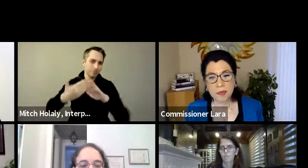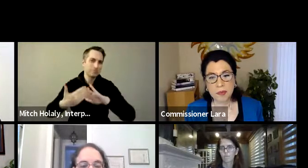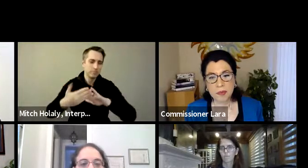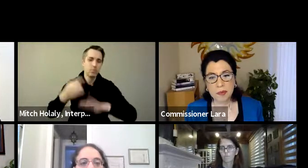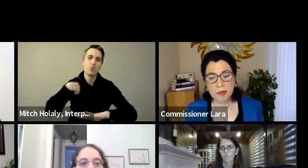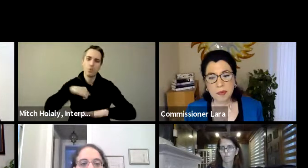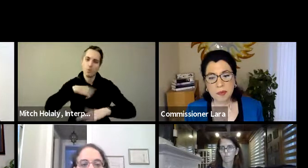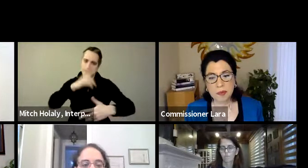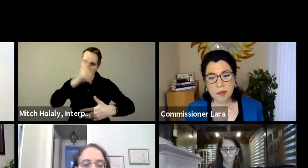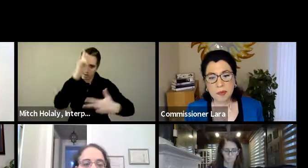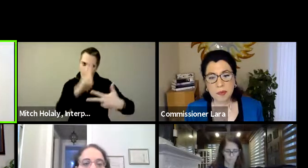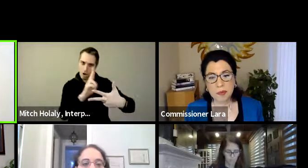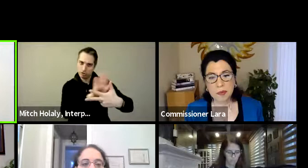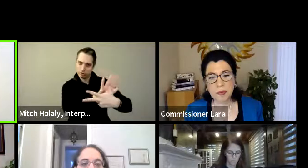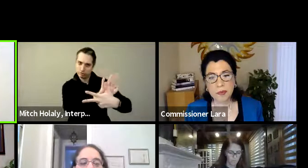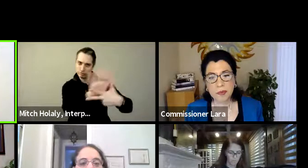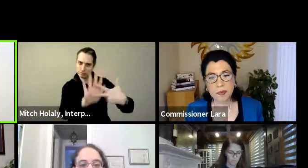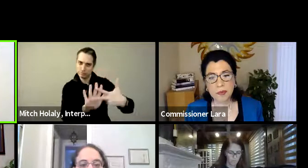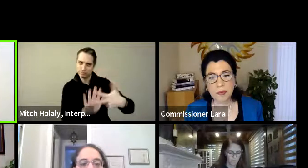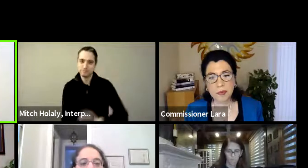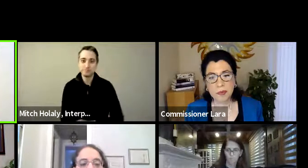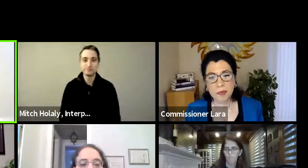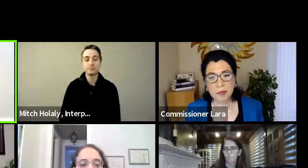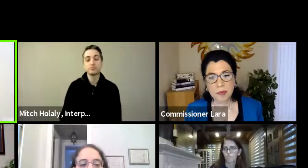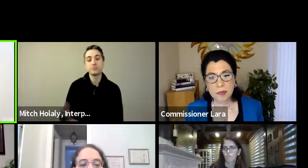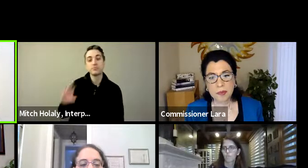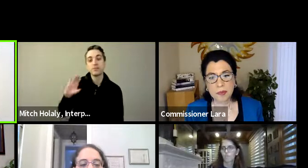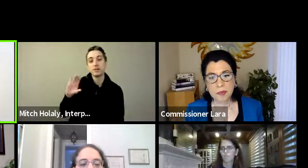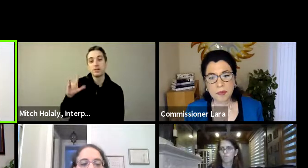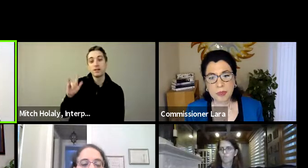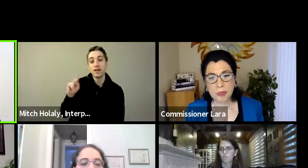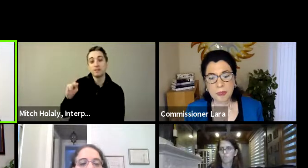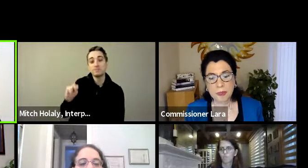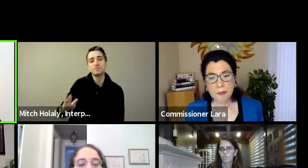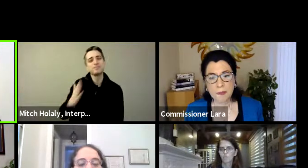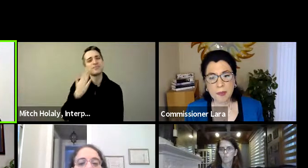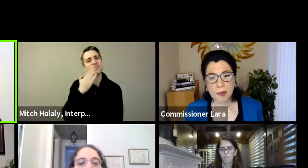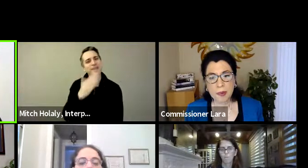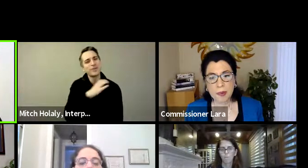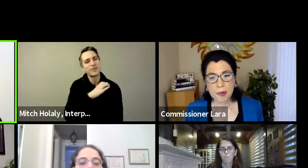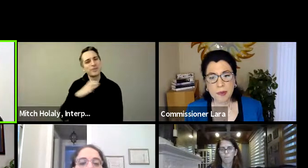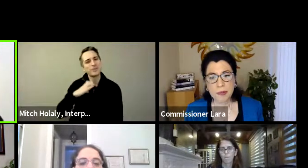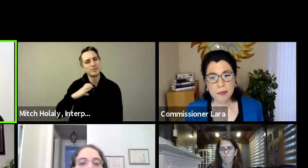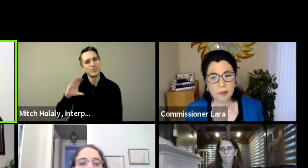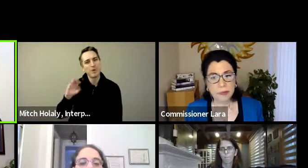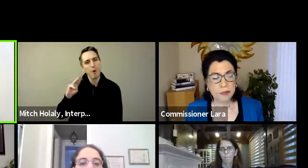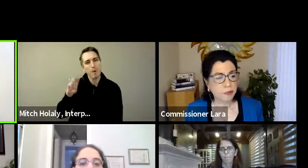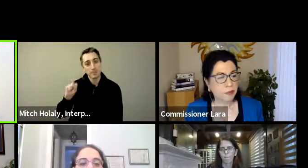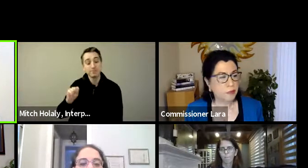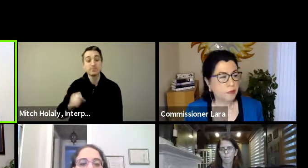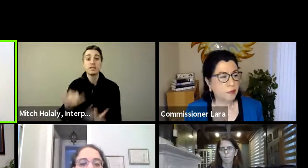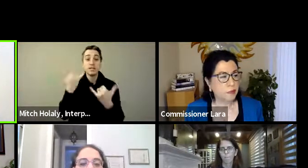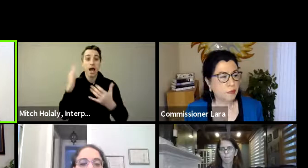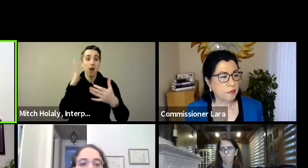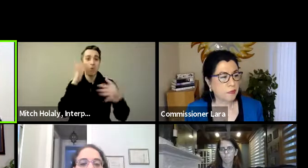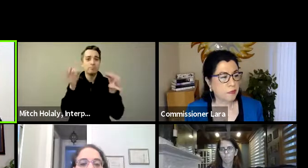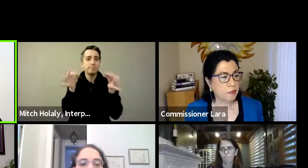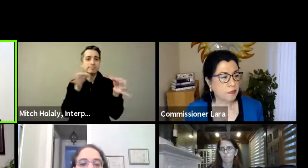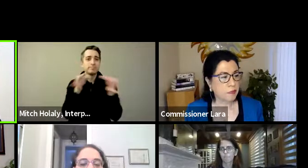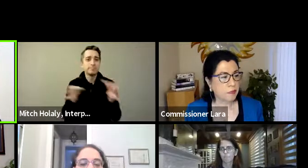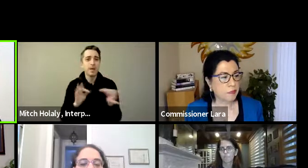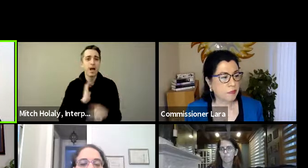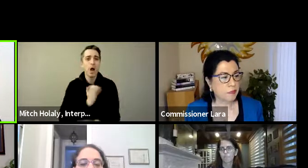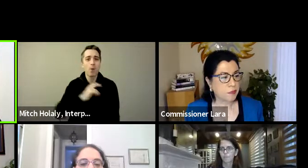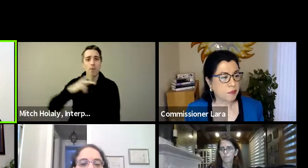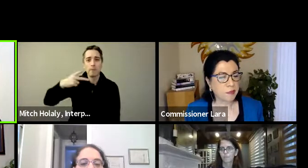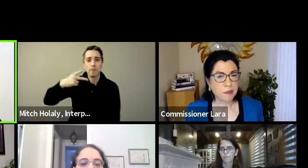salute them. Thank you, Commissioner Combs. Next, we will have our public comment protocol from Deputy Director Mary Engelman.